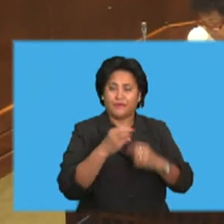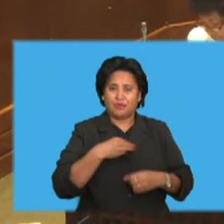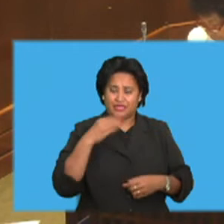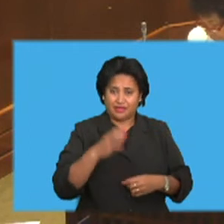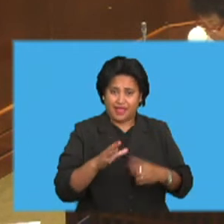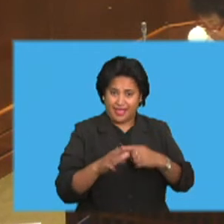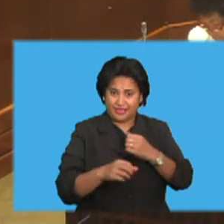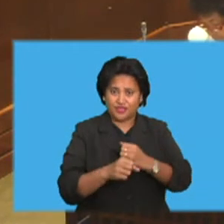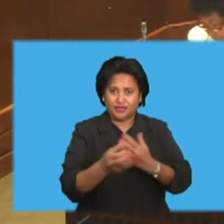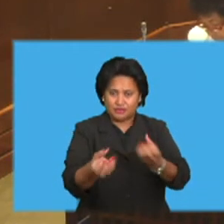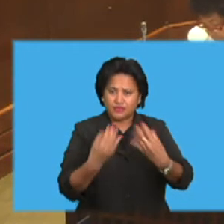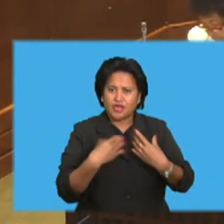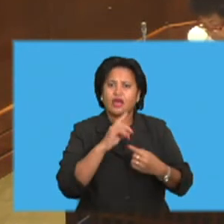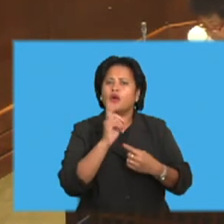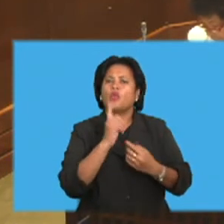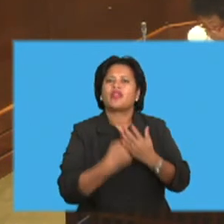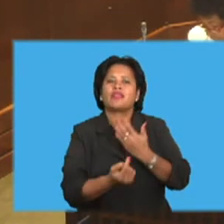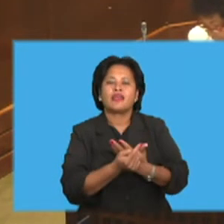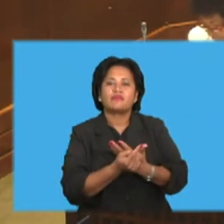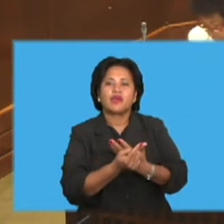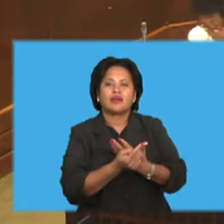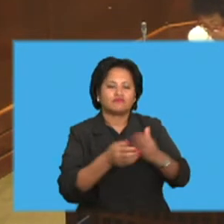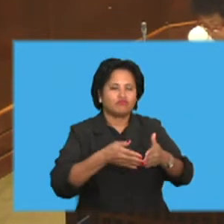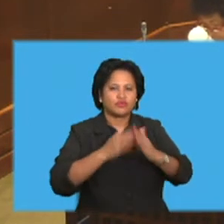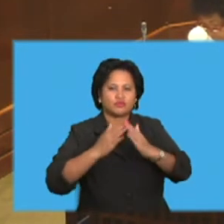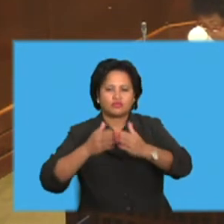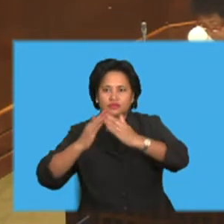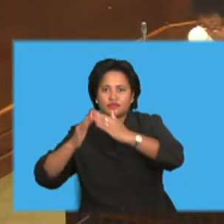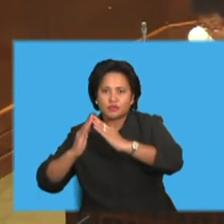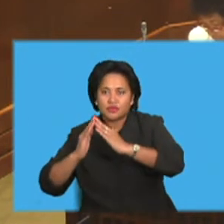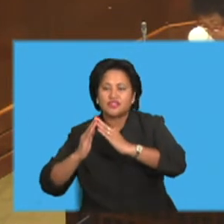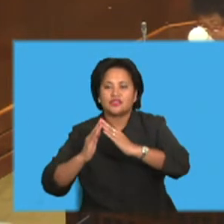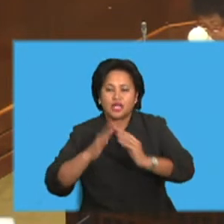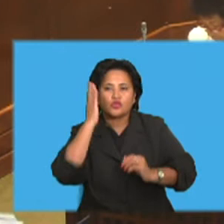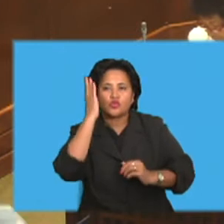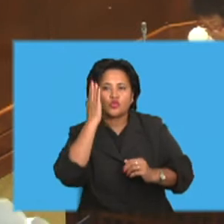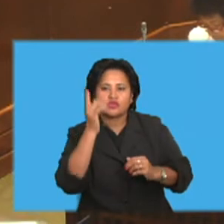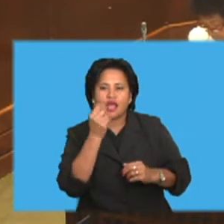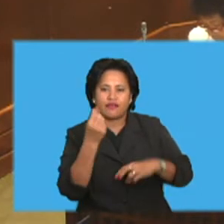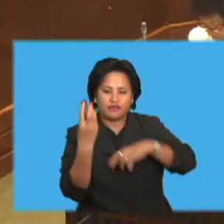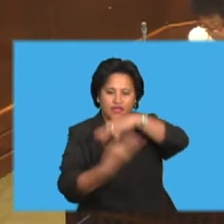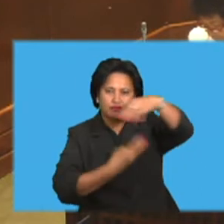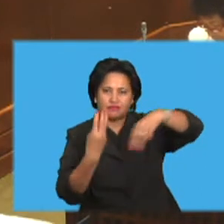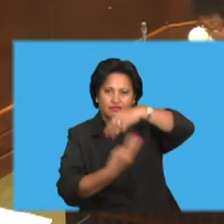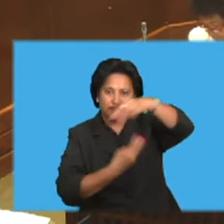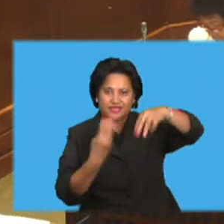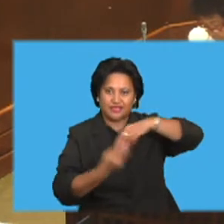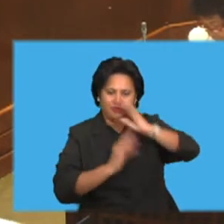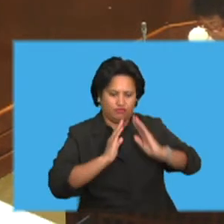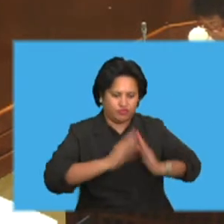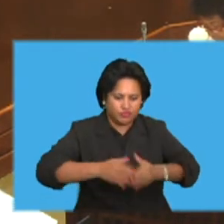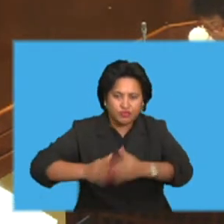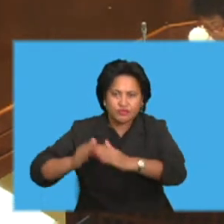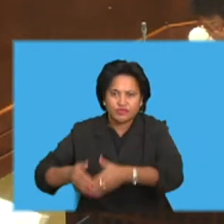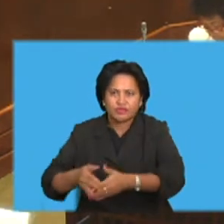of the reconstruction of schools destroyed by Cyclone Winston? Thank you. Thank you. I give the floor to the Honourable Attorney-General, Minister for Economy,